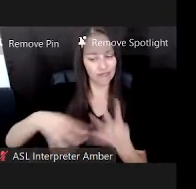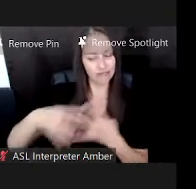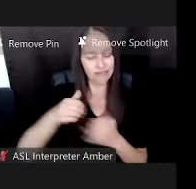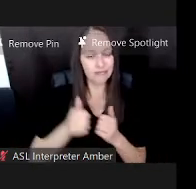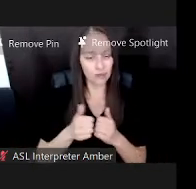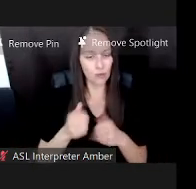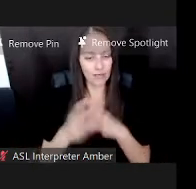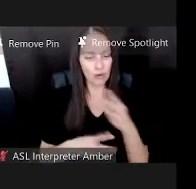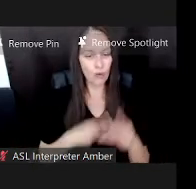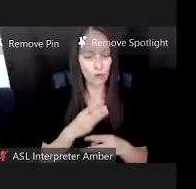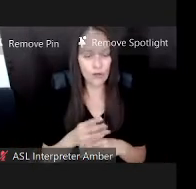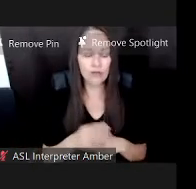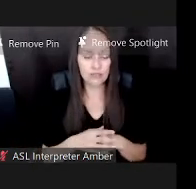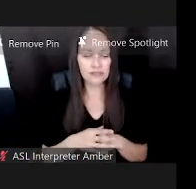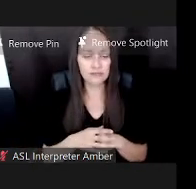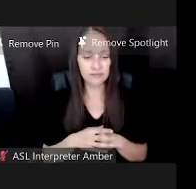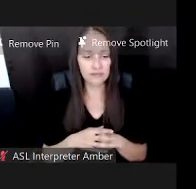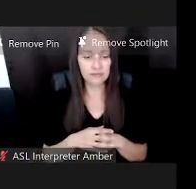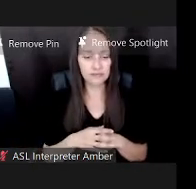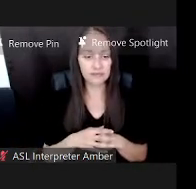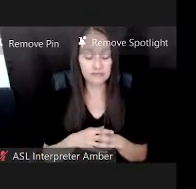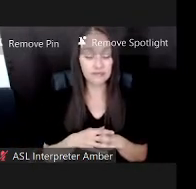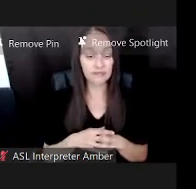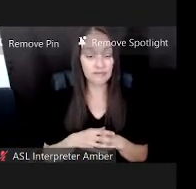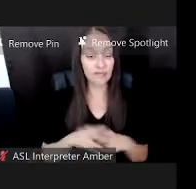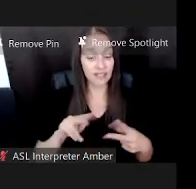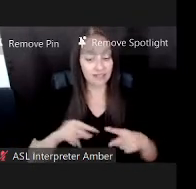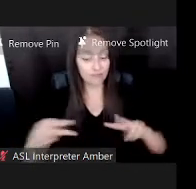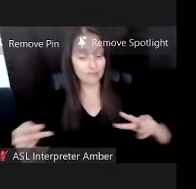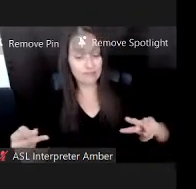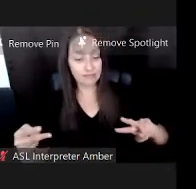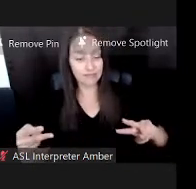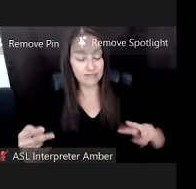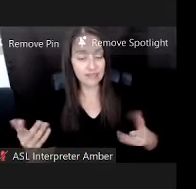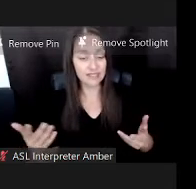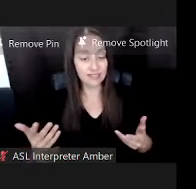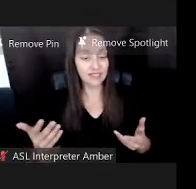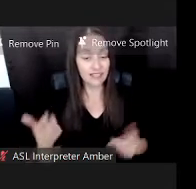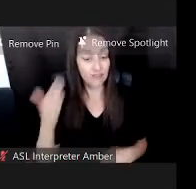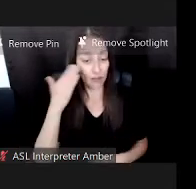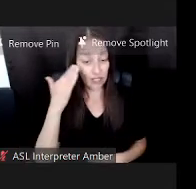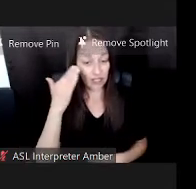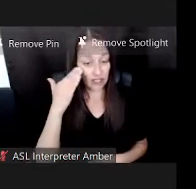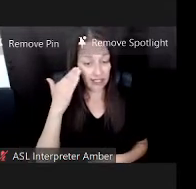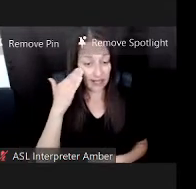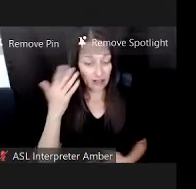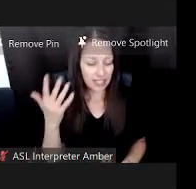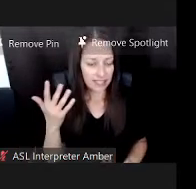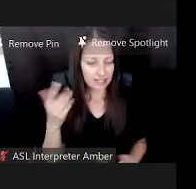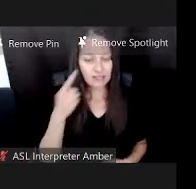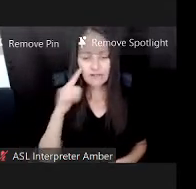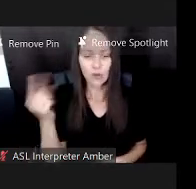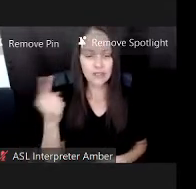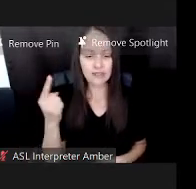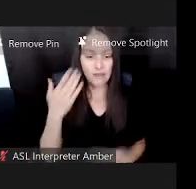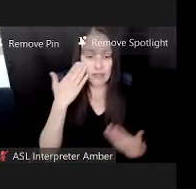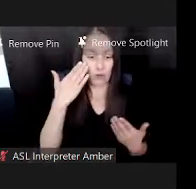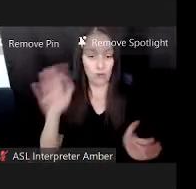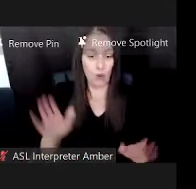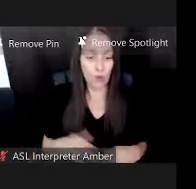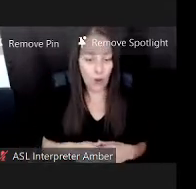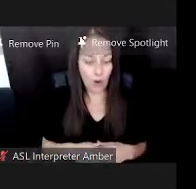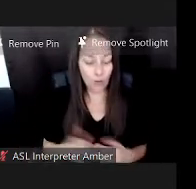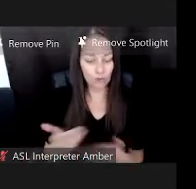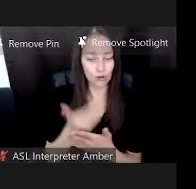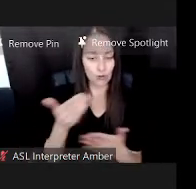think the flip side of that is like a familiarity when something really is just entirely foreign to you. And I think it does remind us